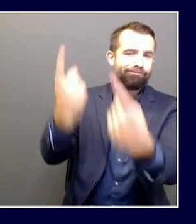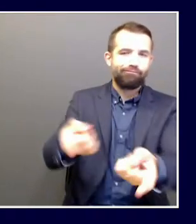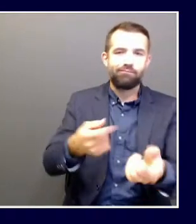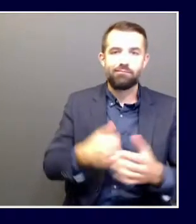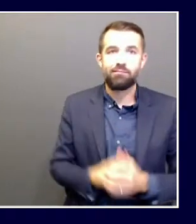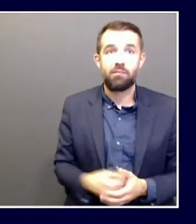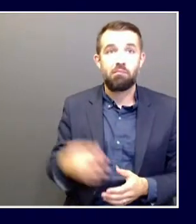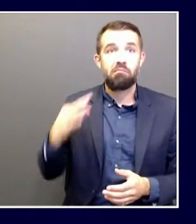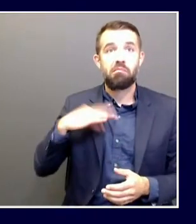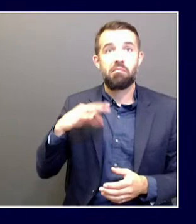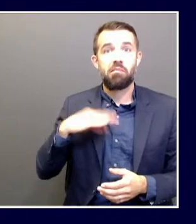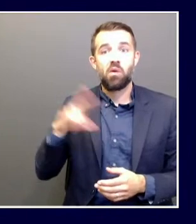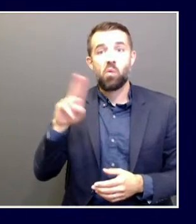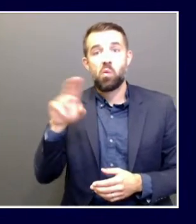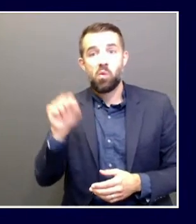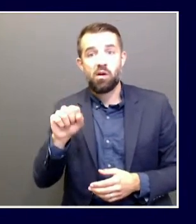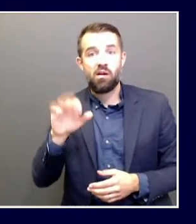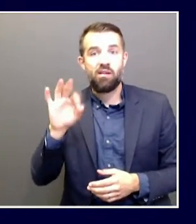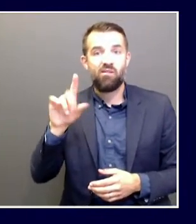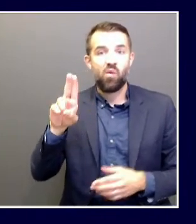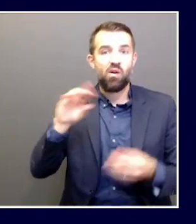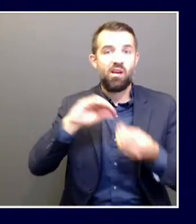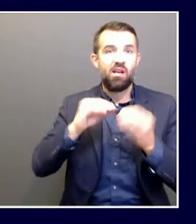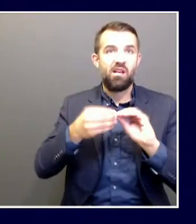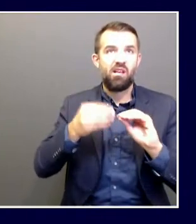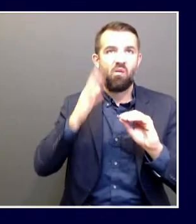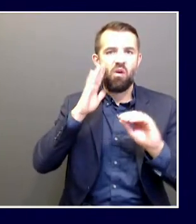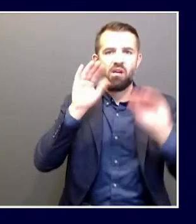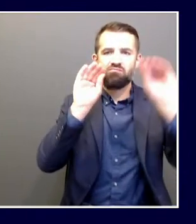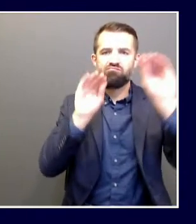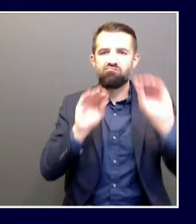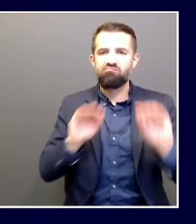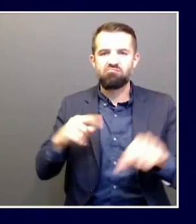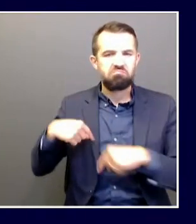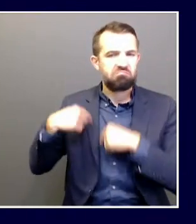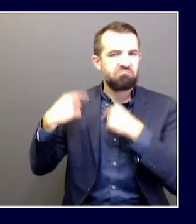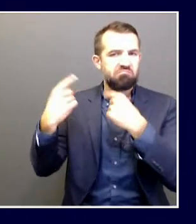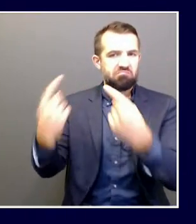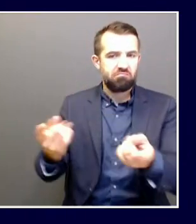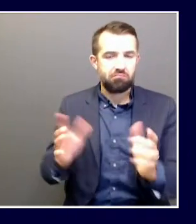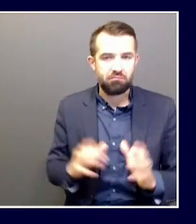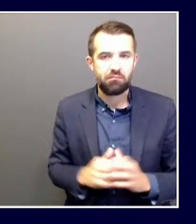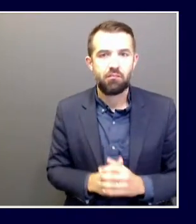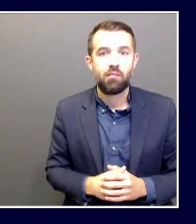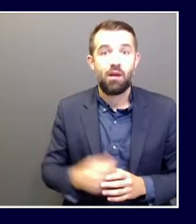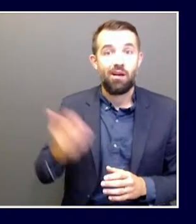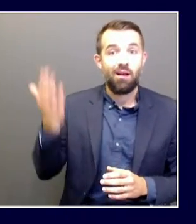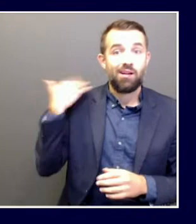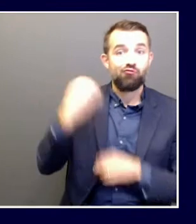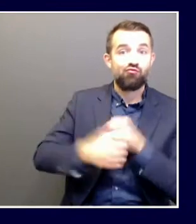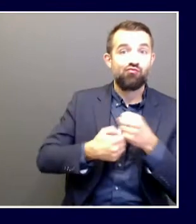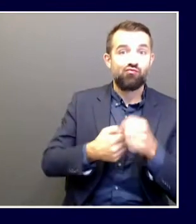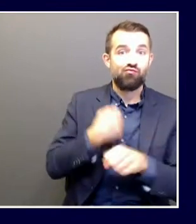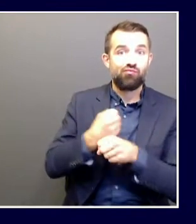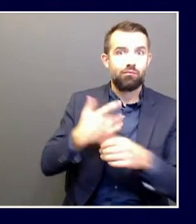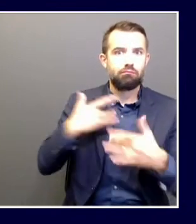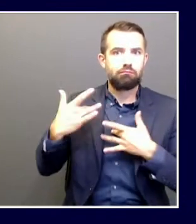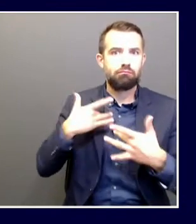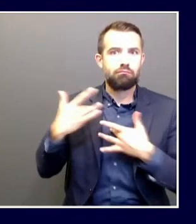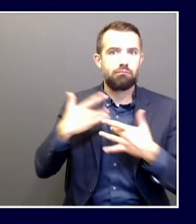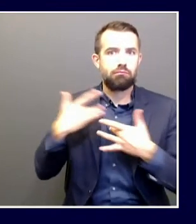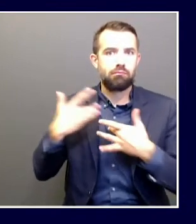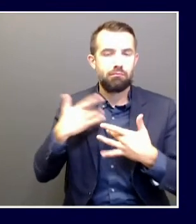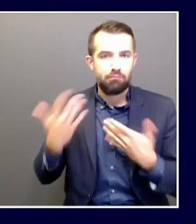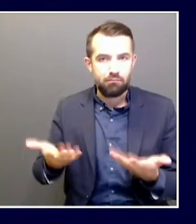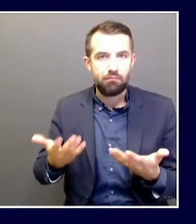nationwide. We are, as we were last year, concerned about the flu. If it's a bad flu year, it could add